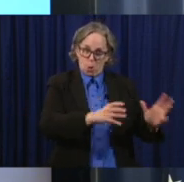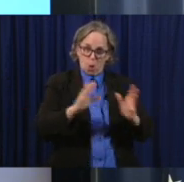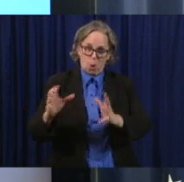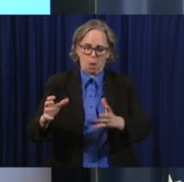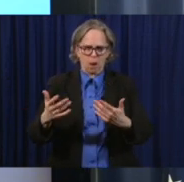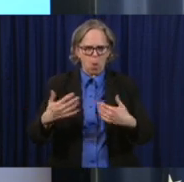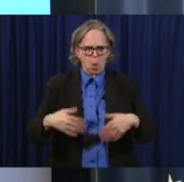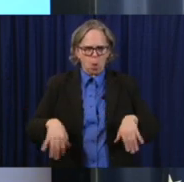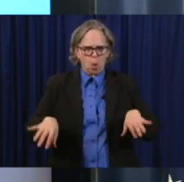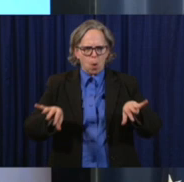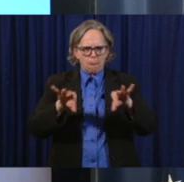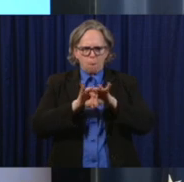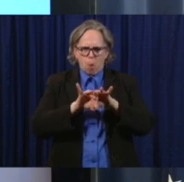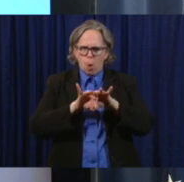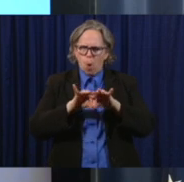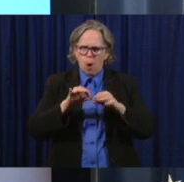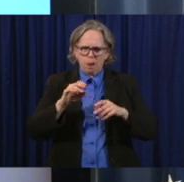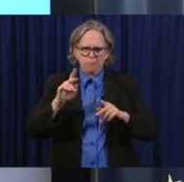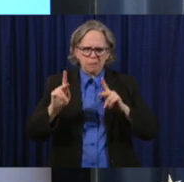constitute almost